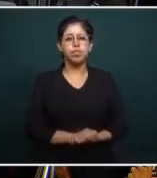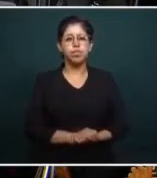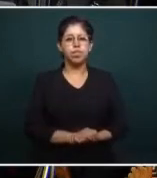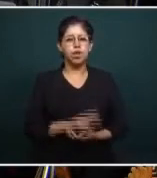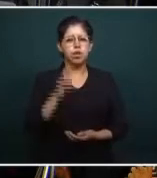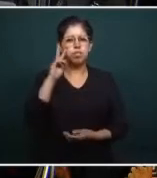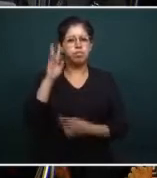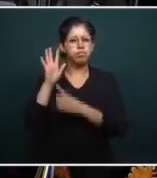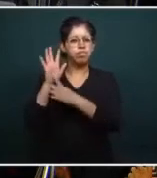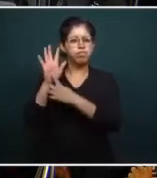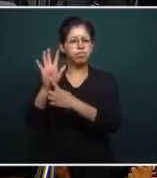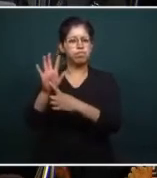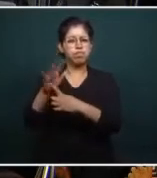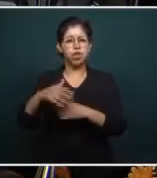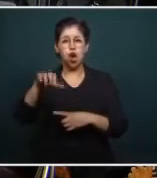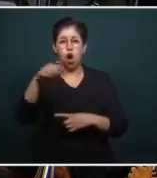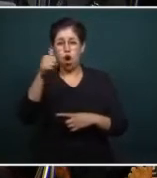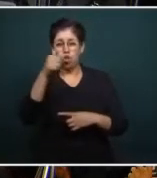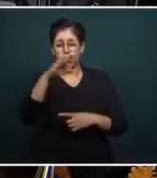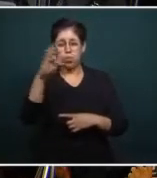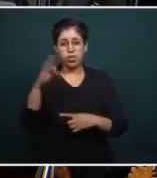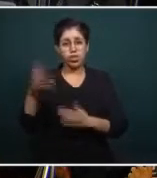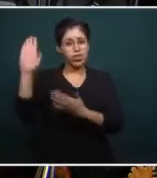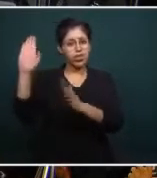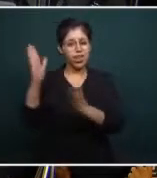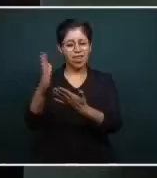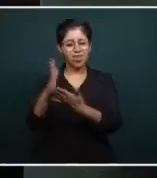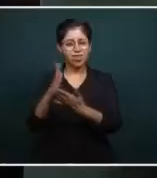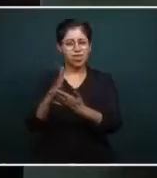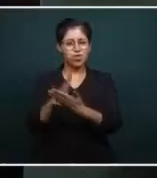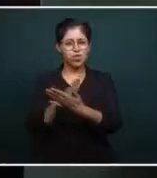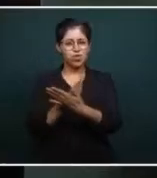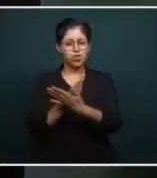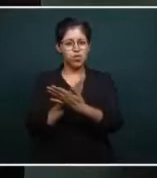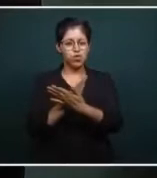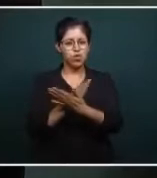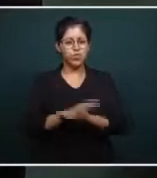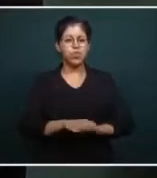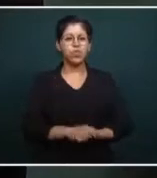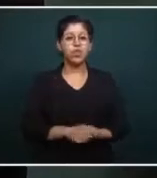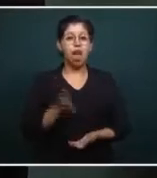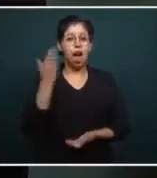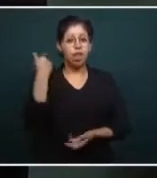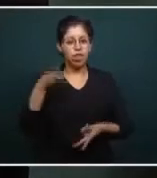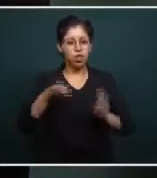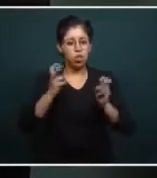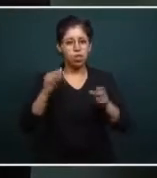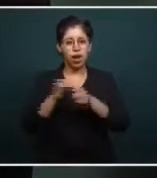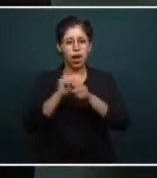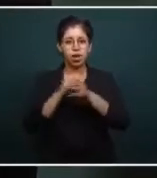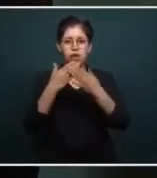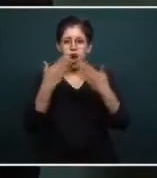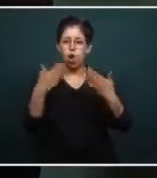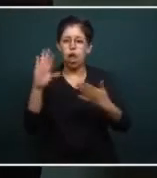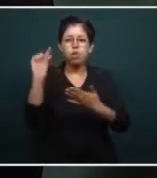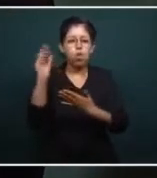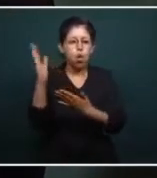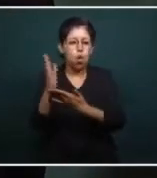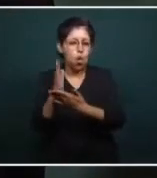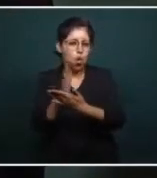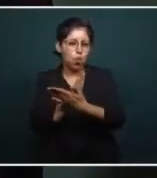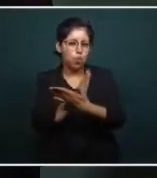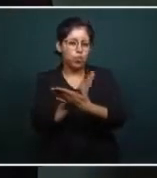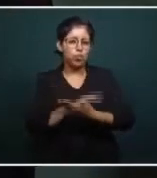diminishing to auto thefts, where you can see 11% and the beginning of the beginning. And if we compare this